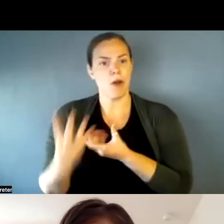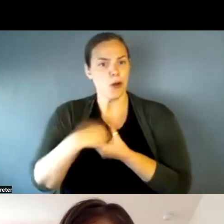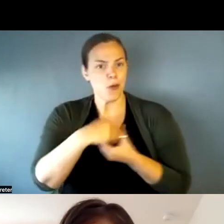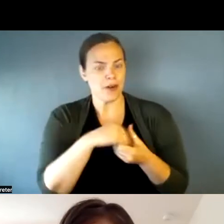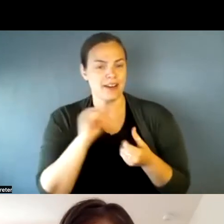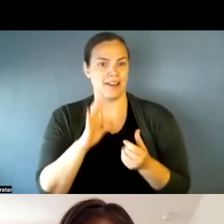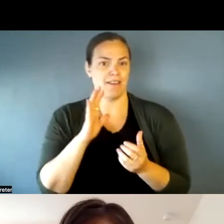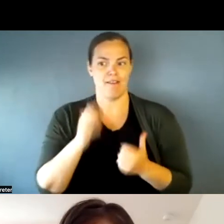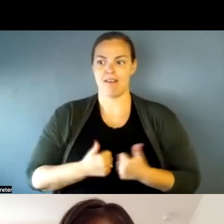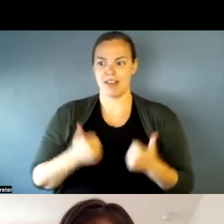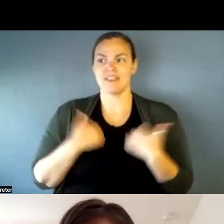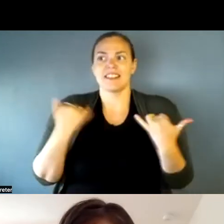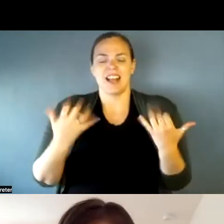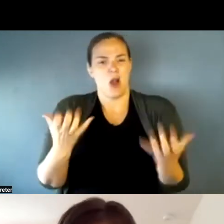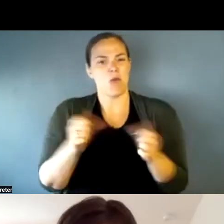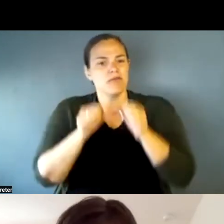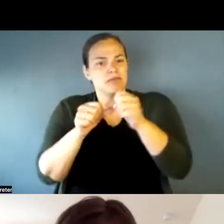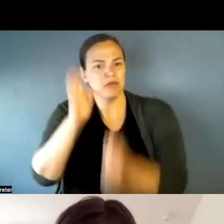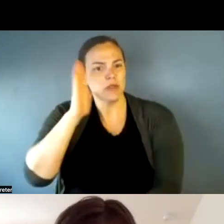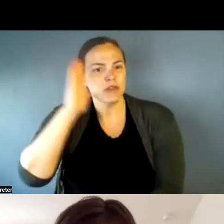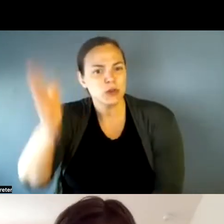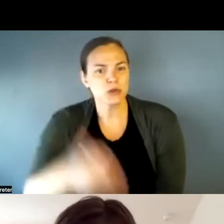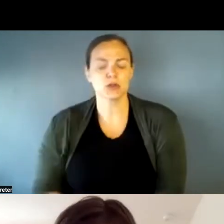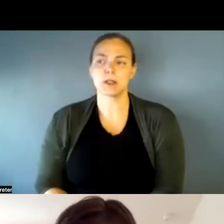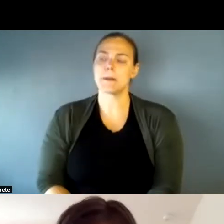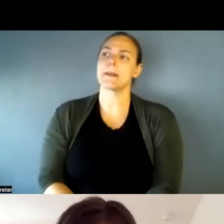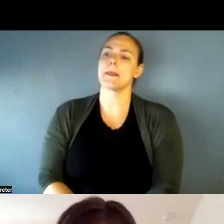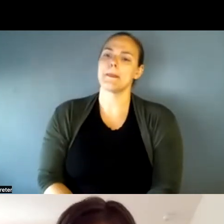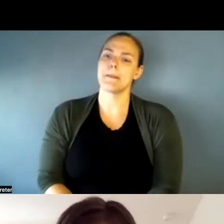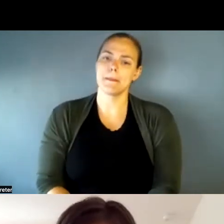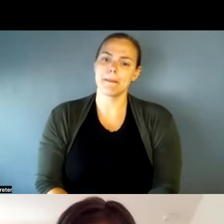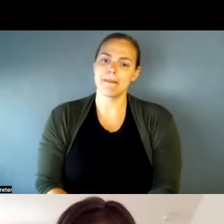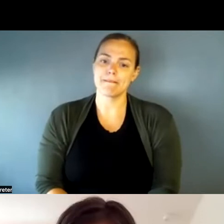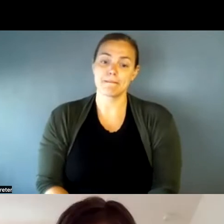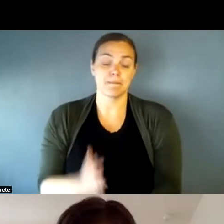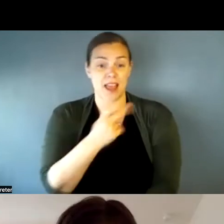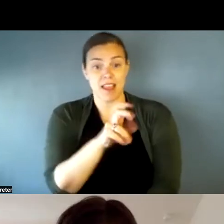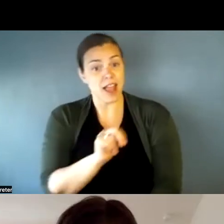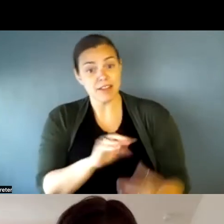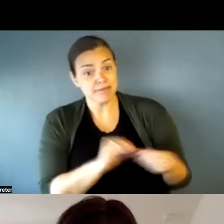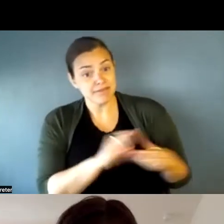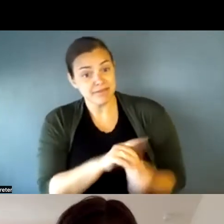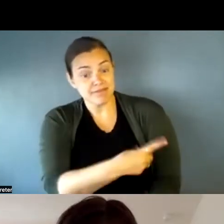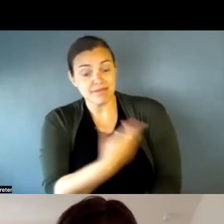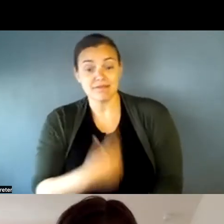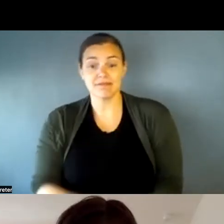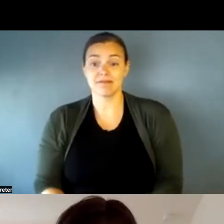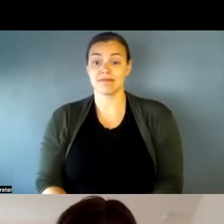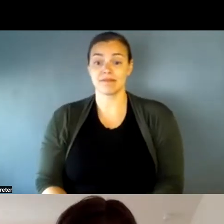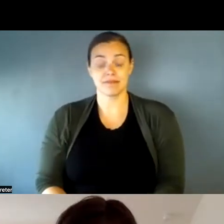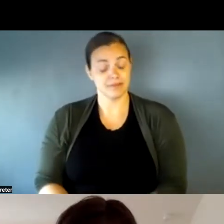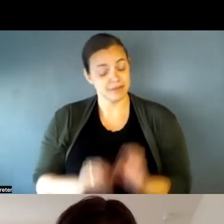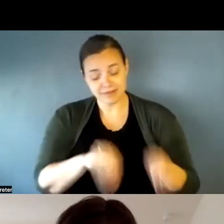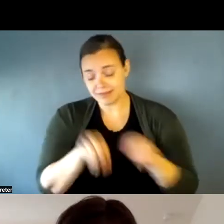their homes with their families. And just like how Ken was saying, and, planting trees